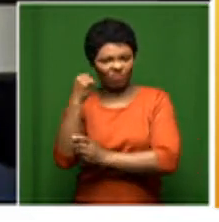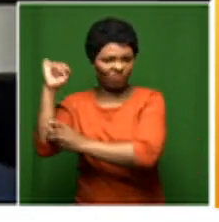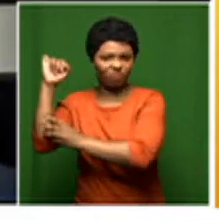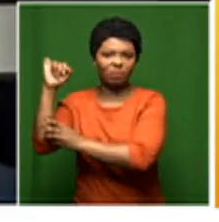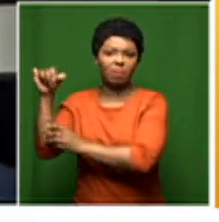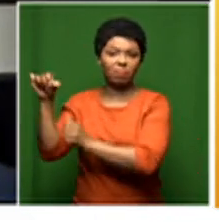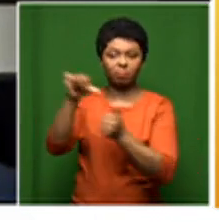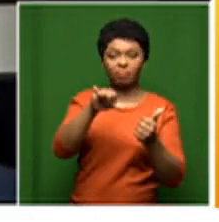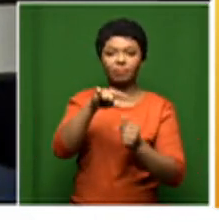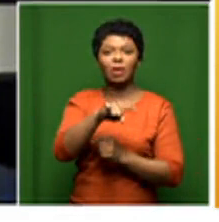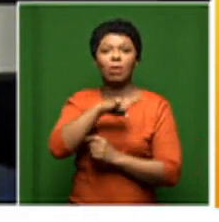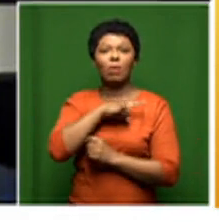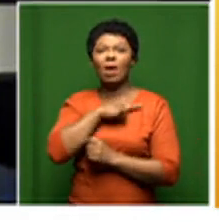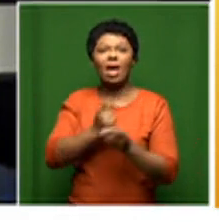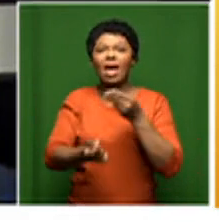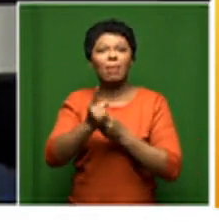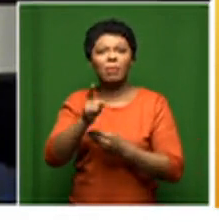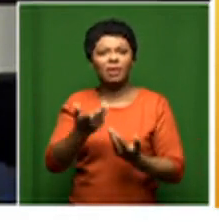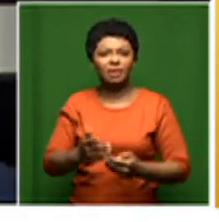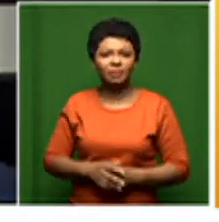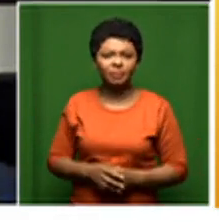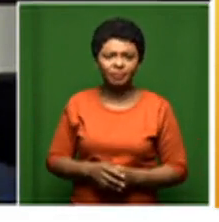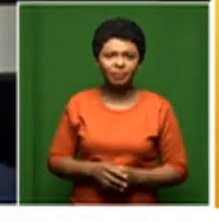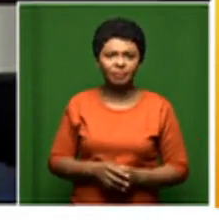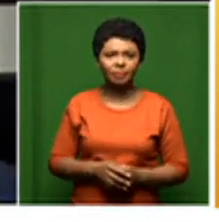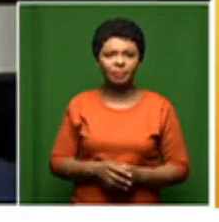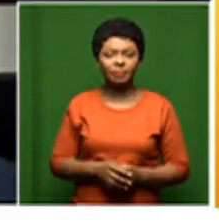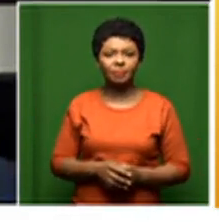them. Explain what is going on. What actually happened?